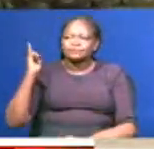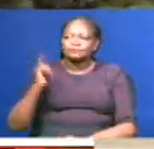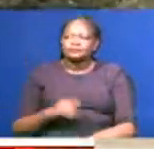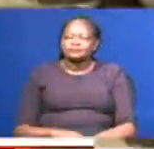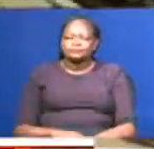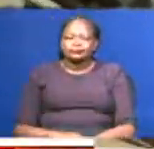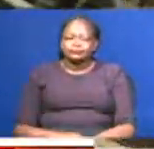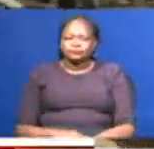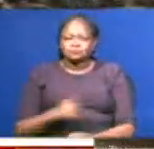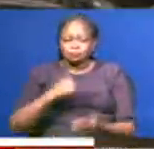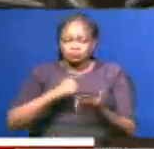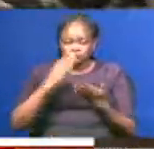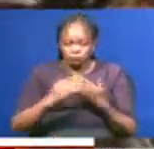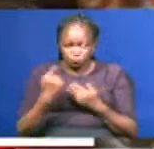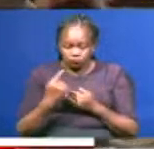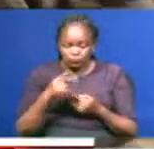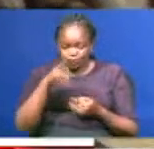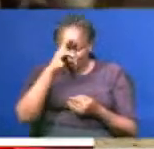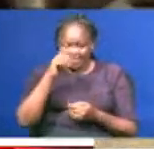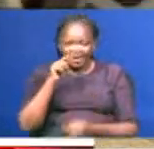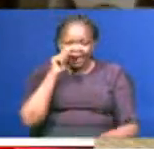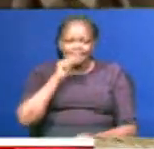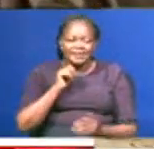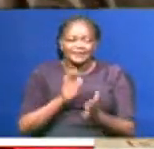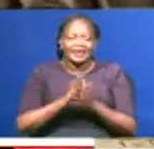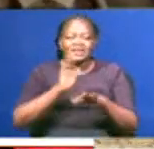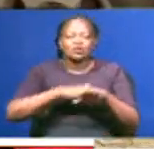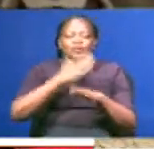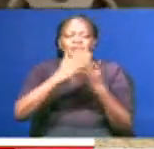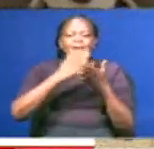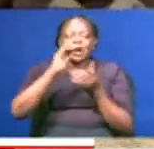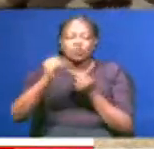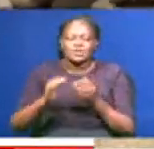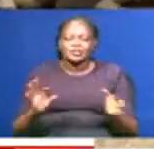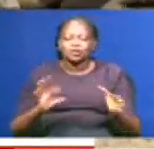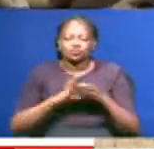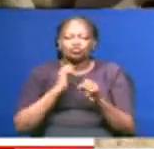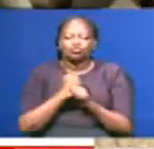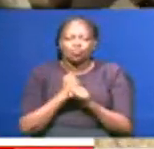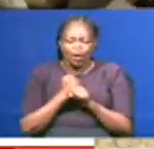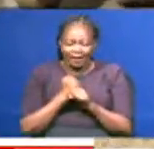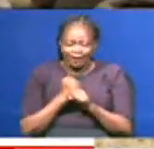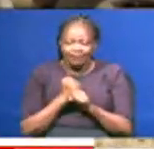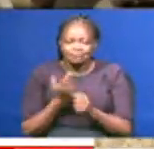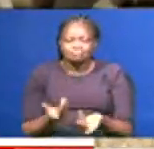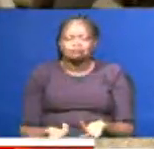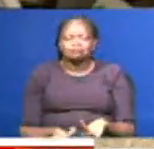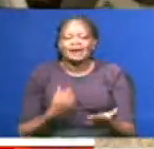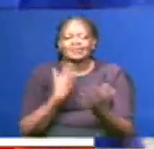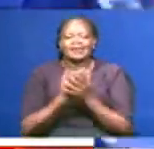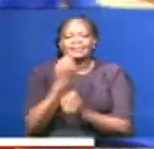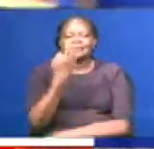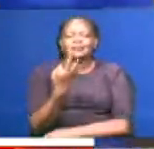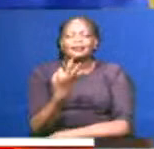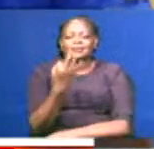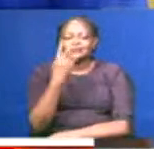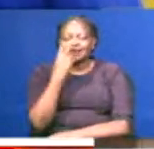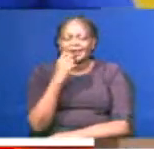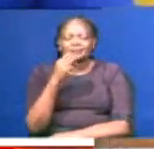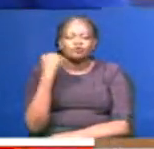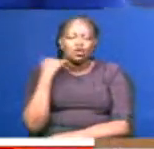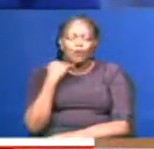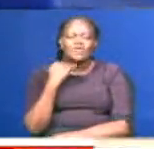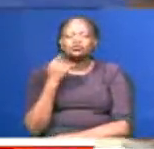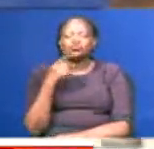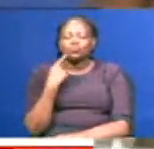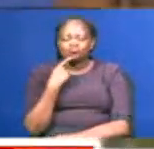This weekend alone, police in Kabete and Kikuyu sub-county in a joint operation arrested three suspected gangsters who, according to the police, have